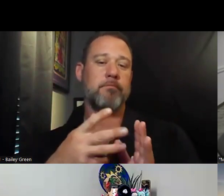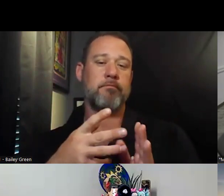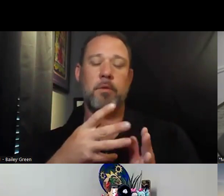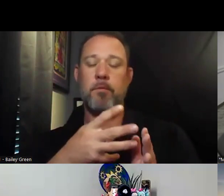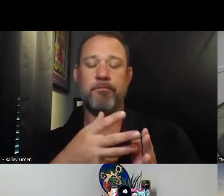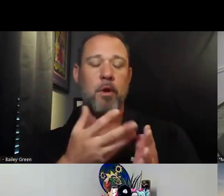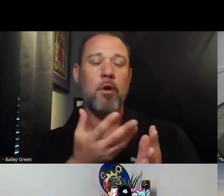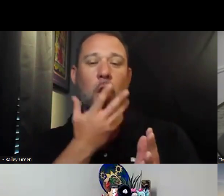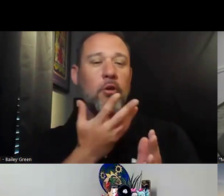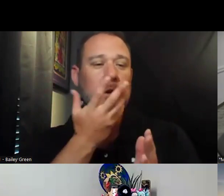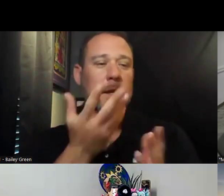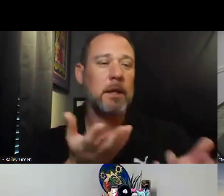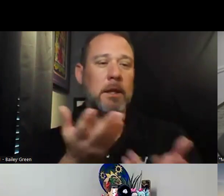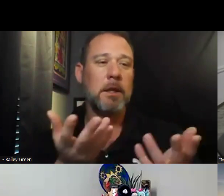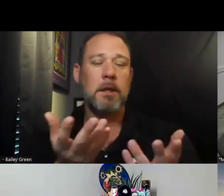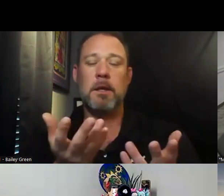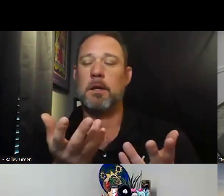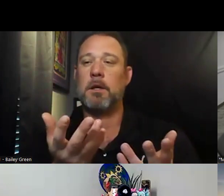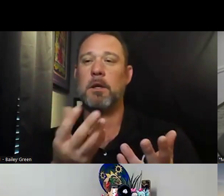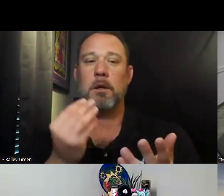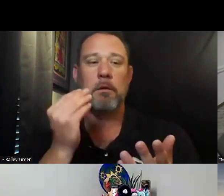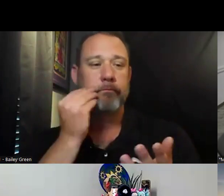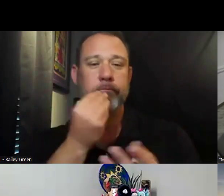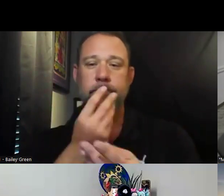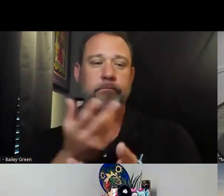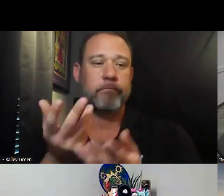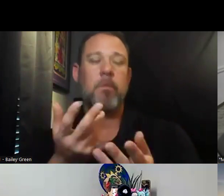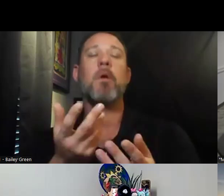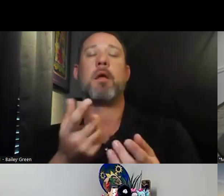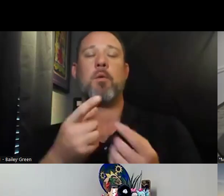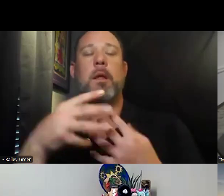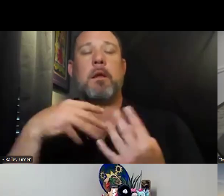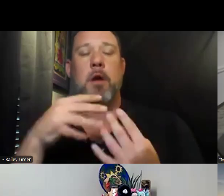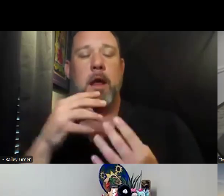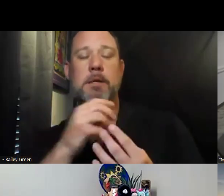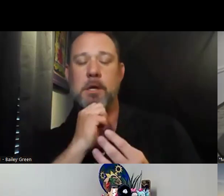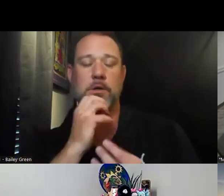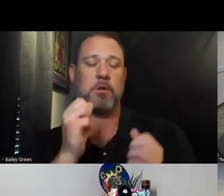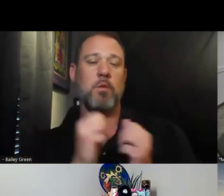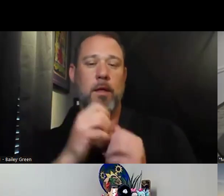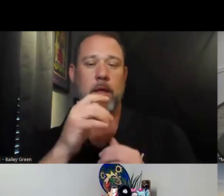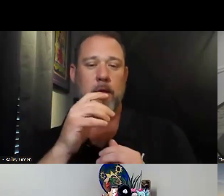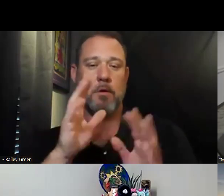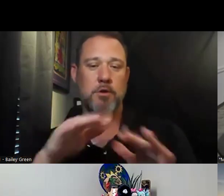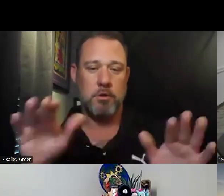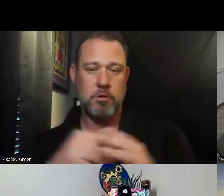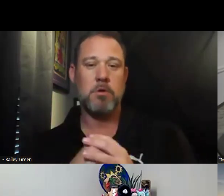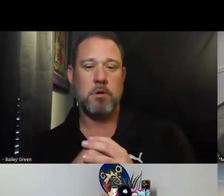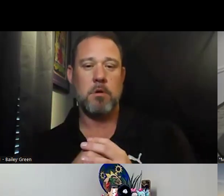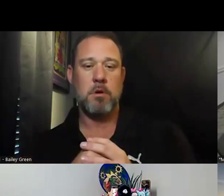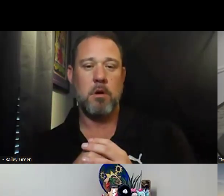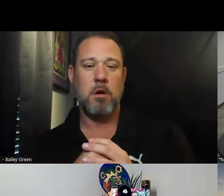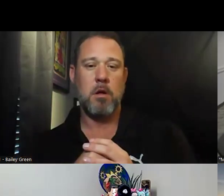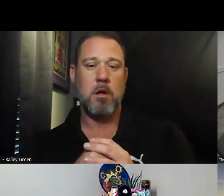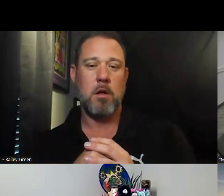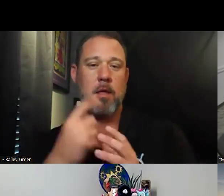Maybe a program that we could support somehow that will interact seniors with kids. I think that's really a motto that seems